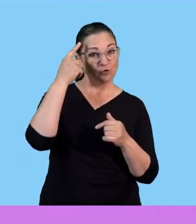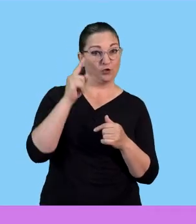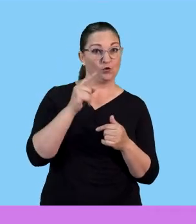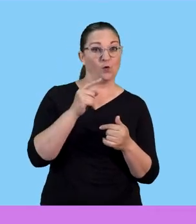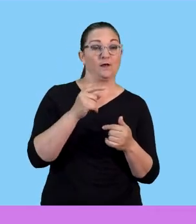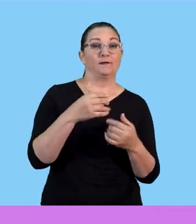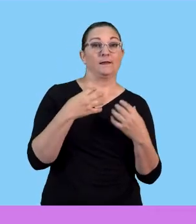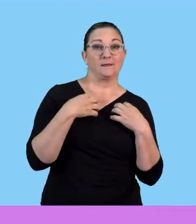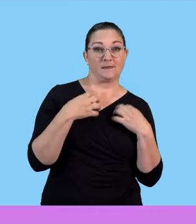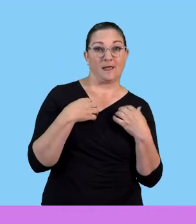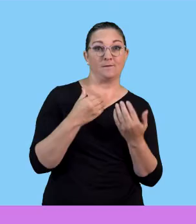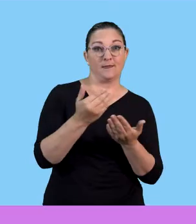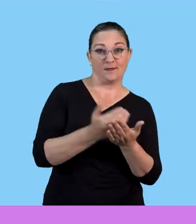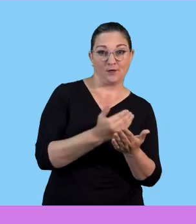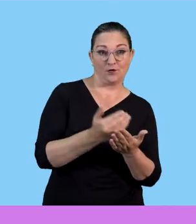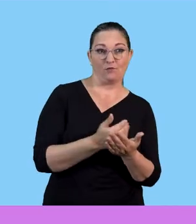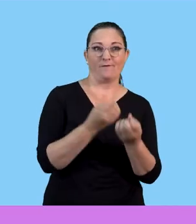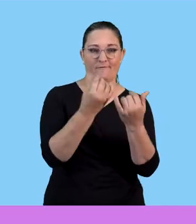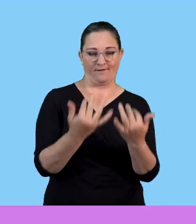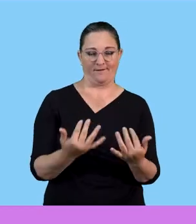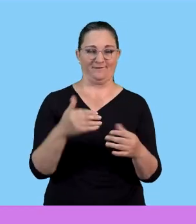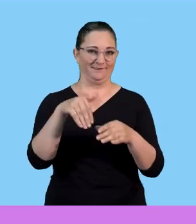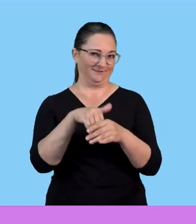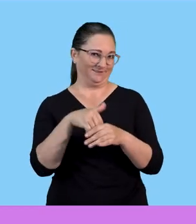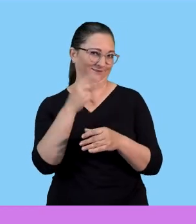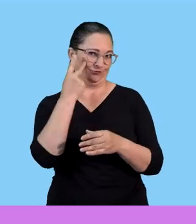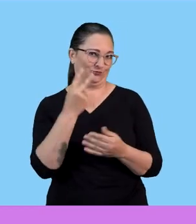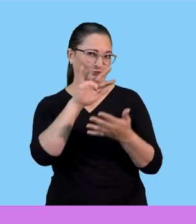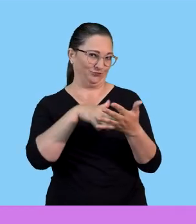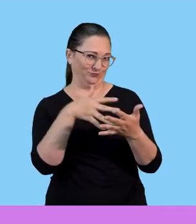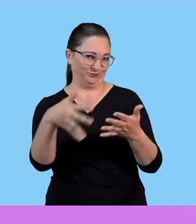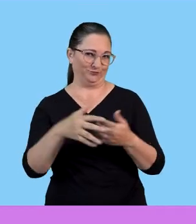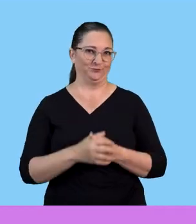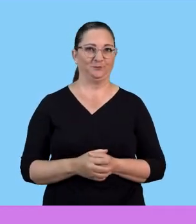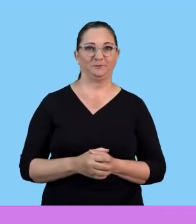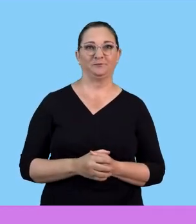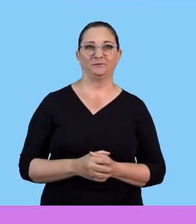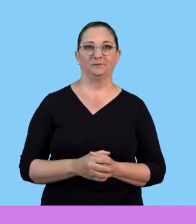between debits and credits on financial statements.